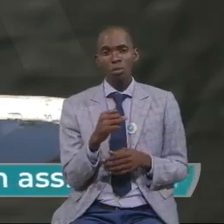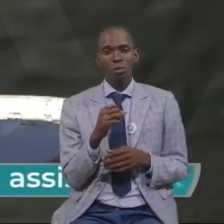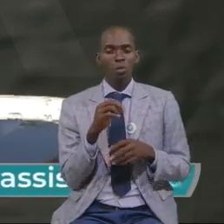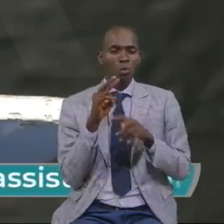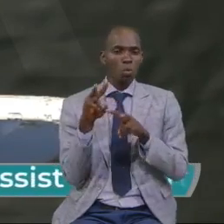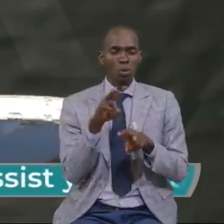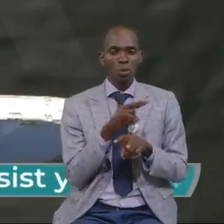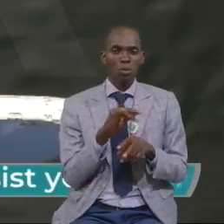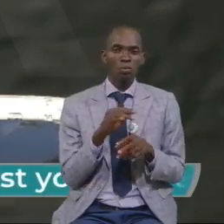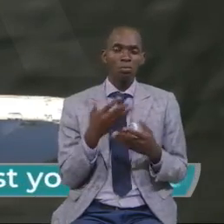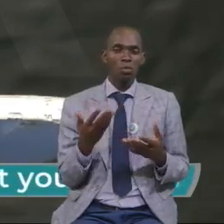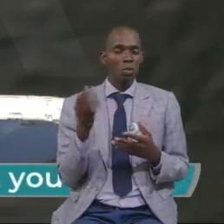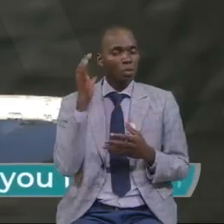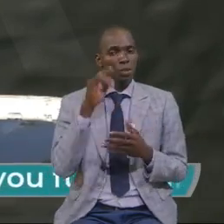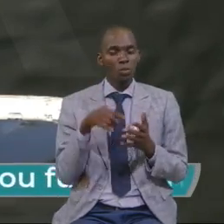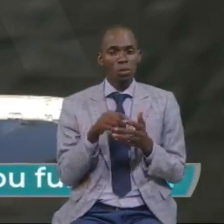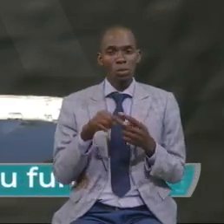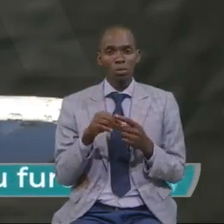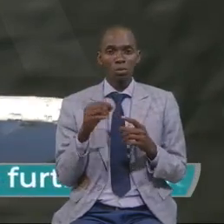designate some to be there.